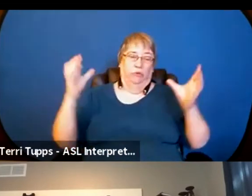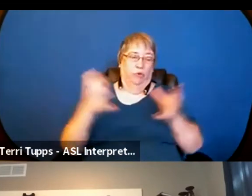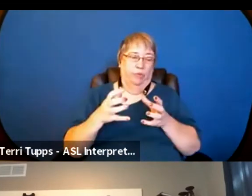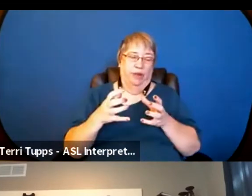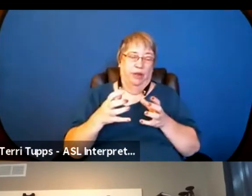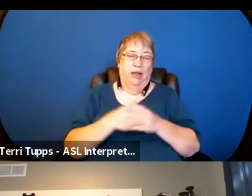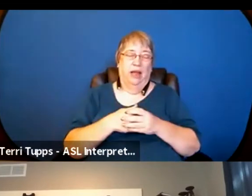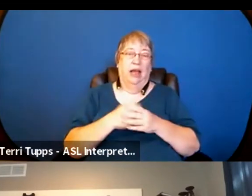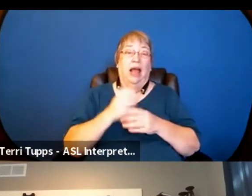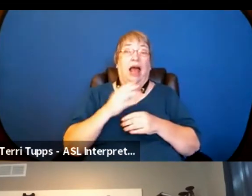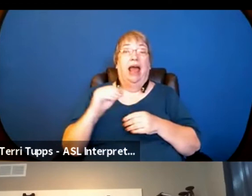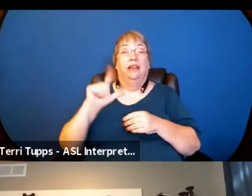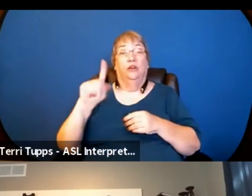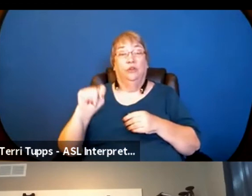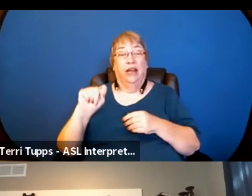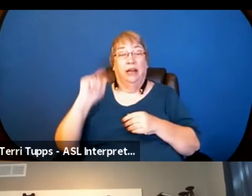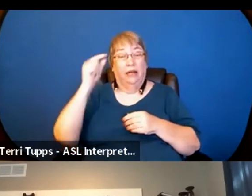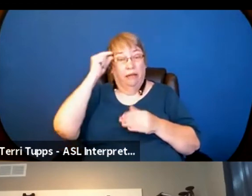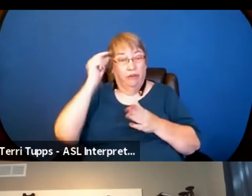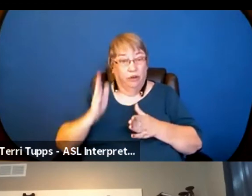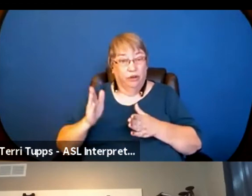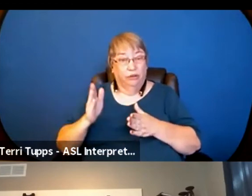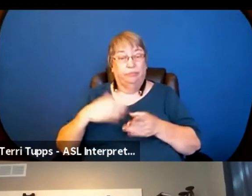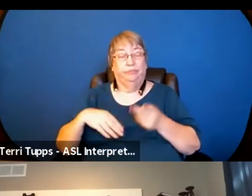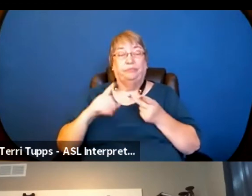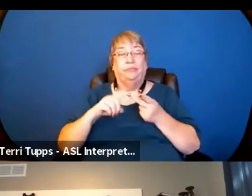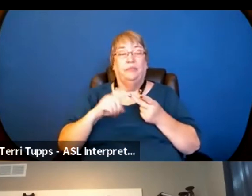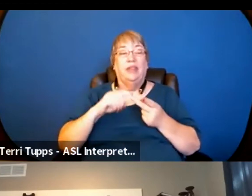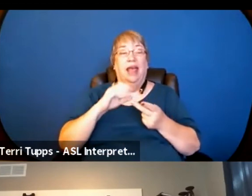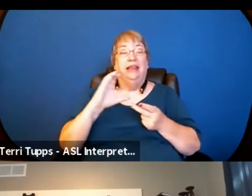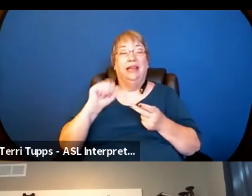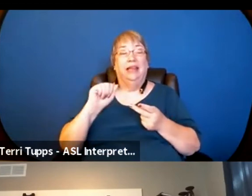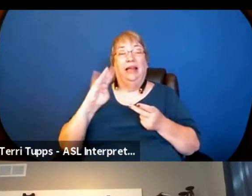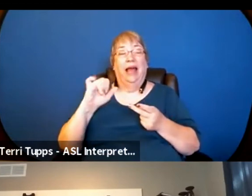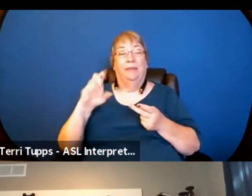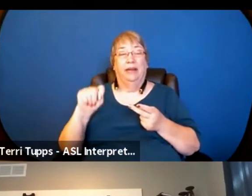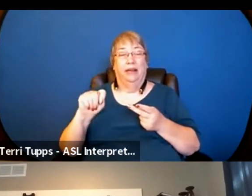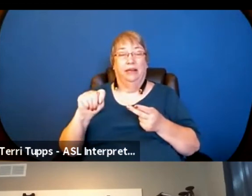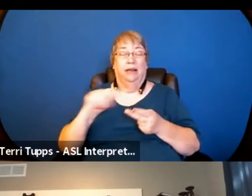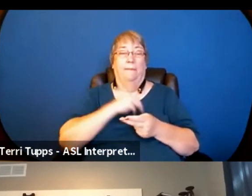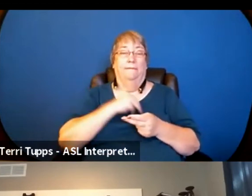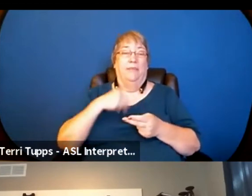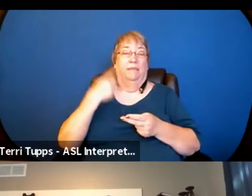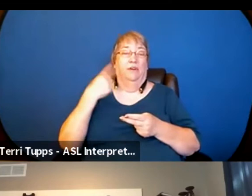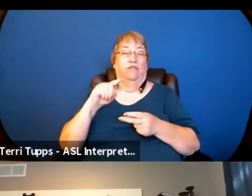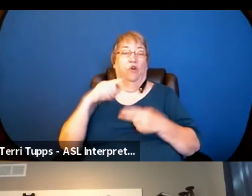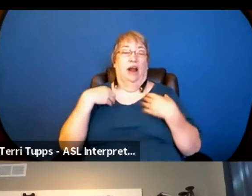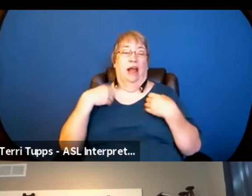the Lieutenant Governor and the cabinet members for healthcare policy and